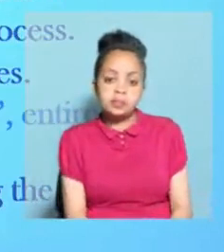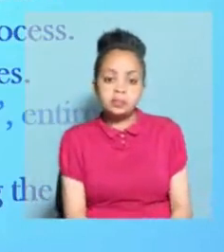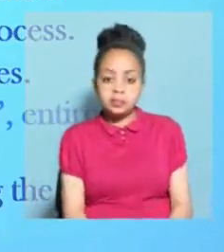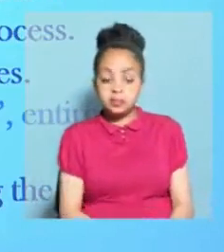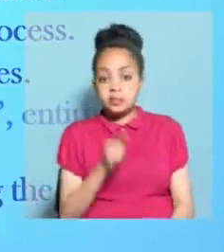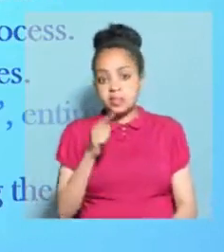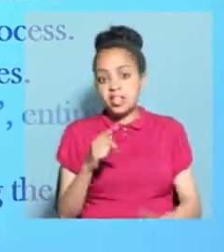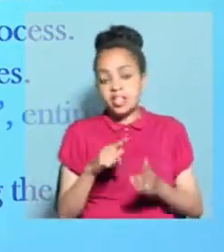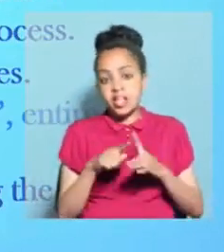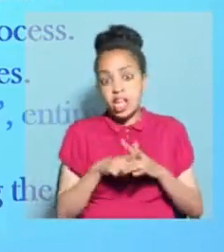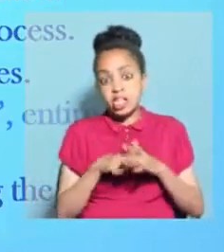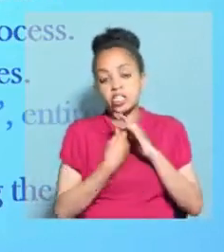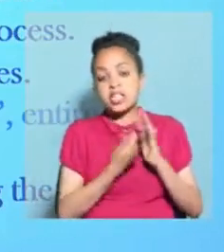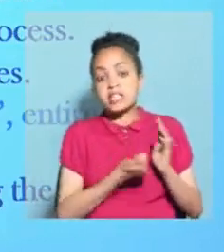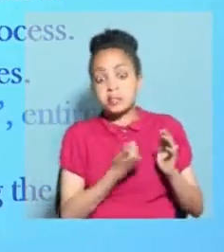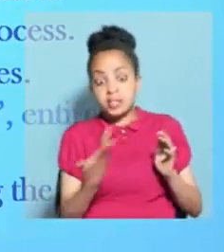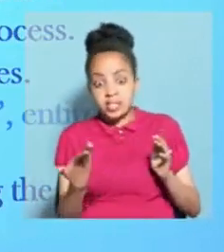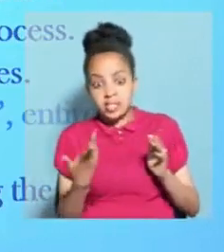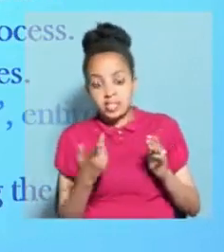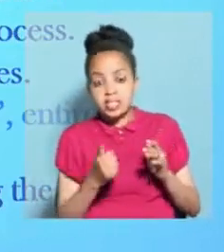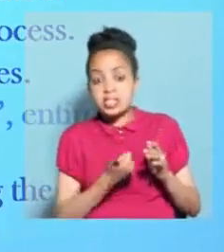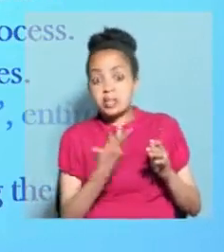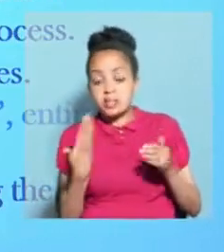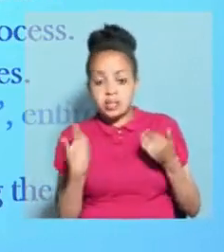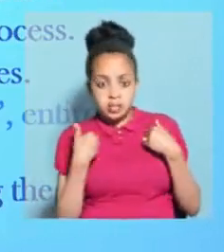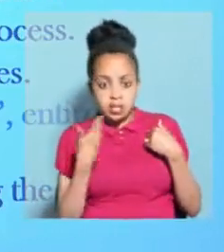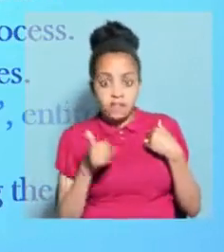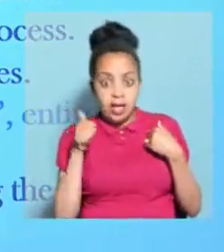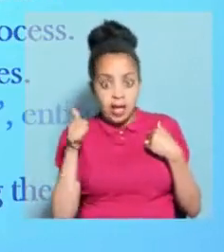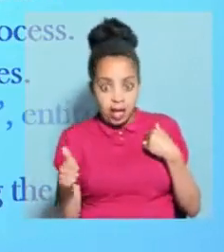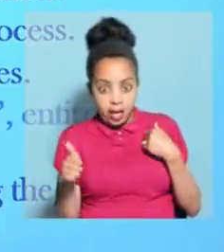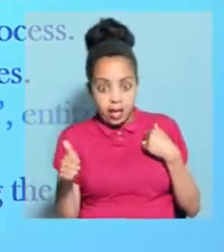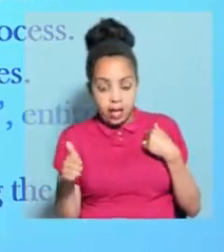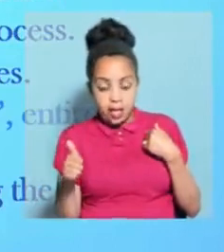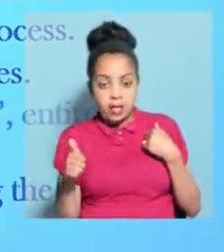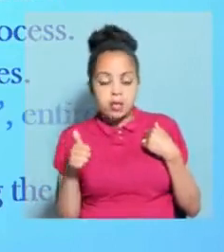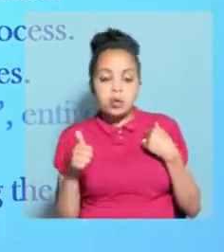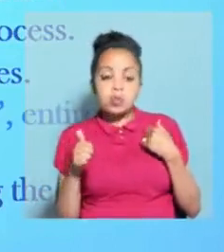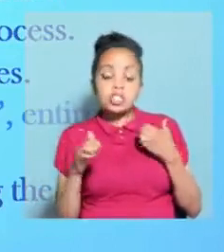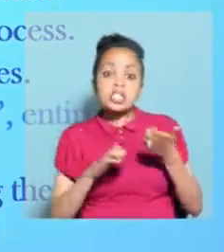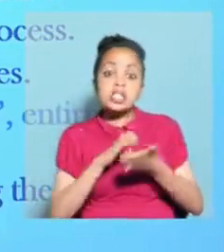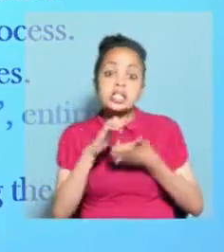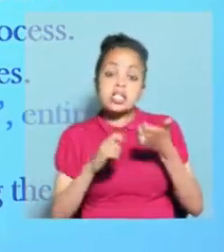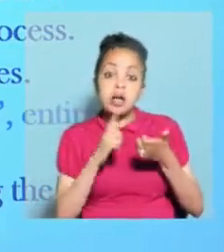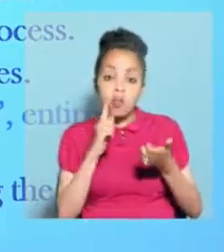There is initial substrate or substance here, A, which is catalyzed by enzyme